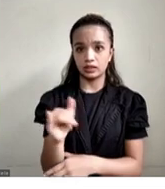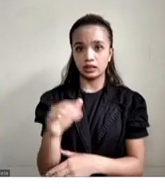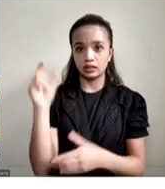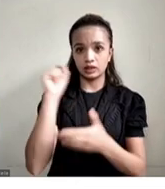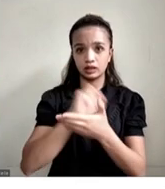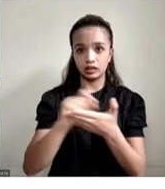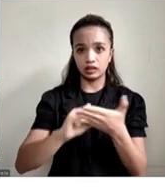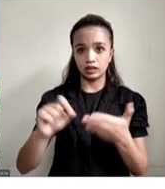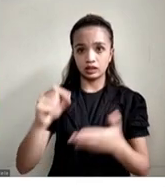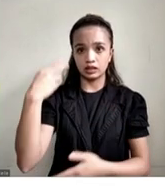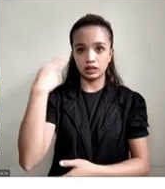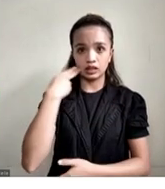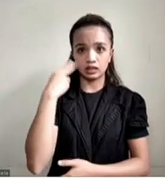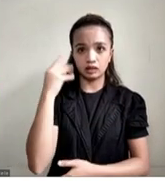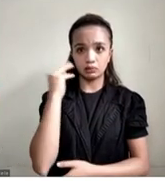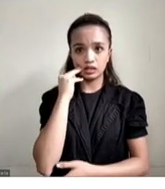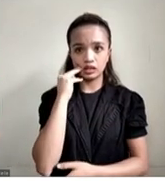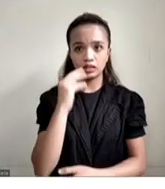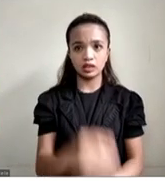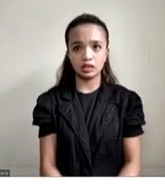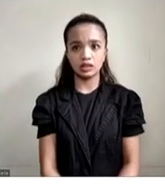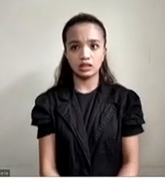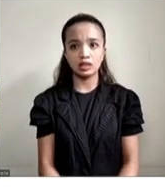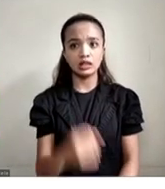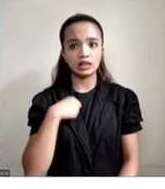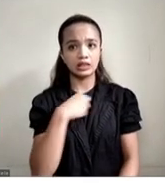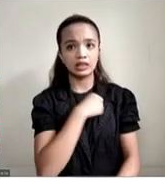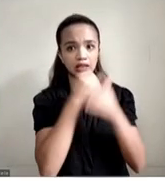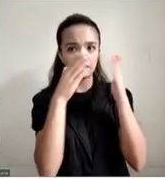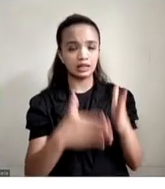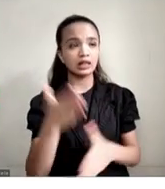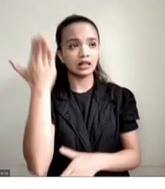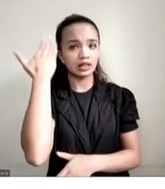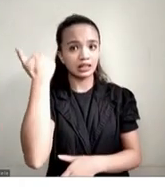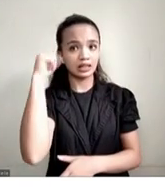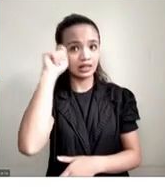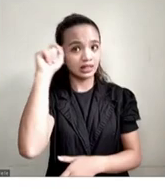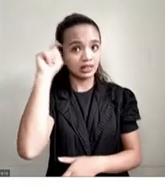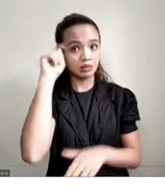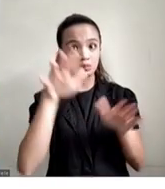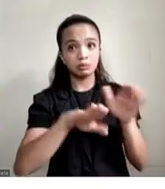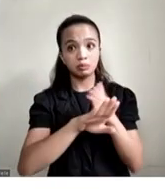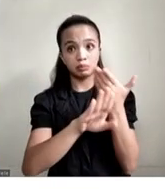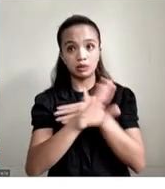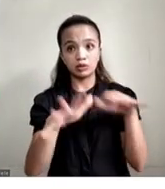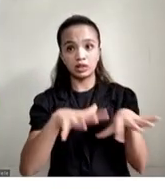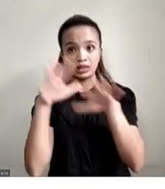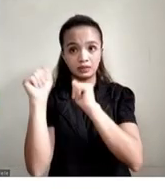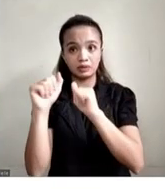Mendoza. Senator Trillanes, before he left the Senate, we were able to talk